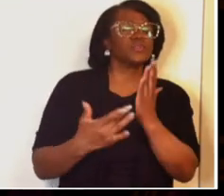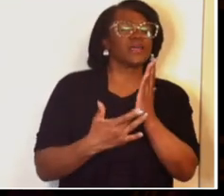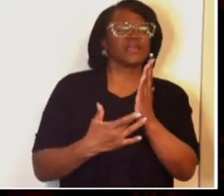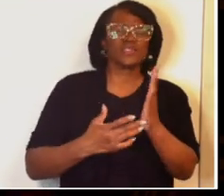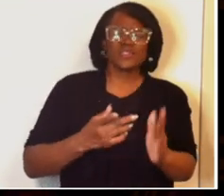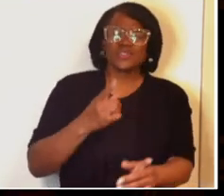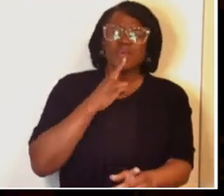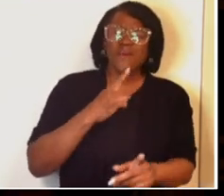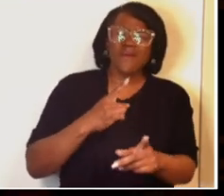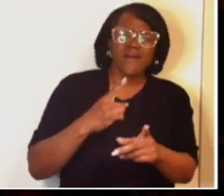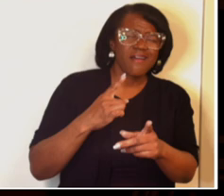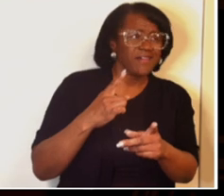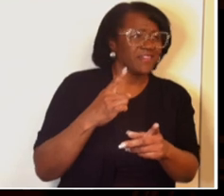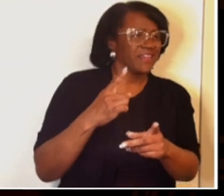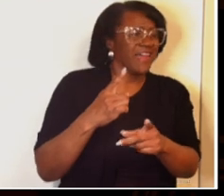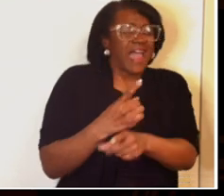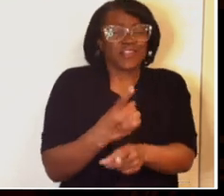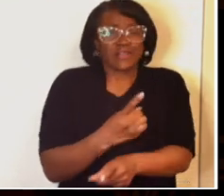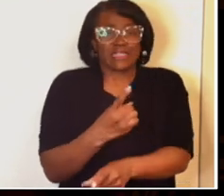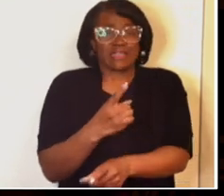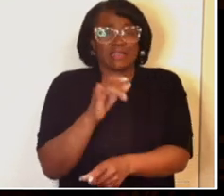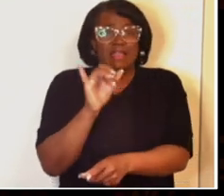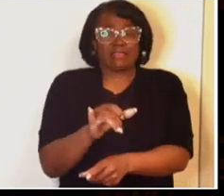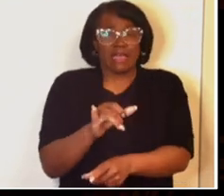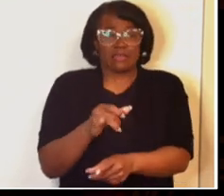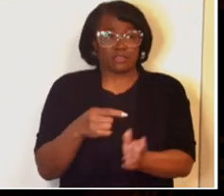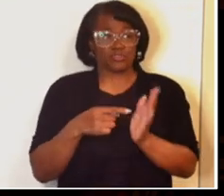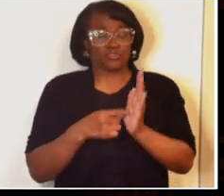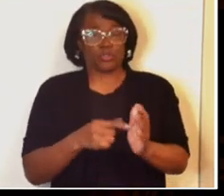it has become shorthand for how wrong things can go.